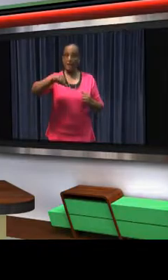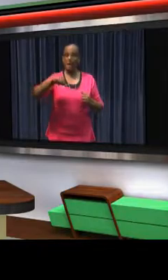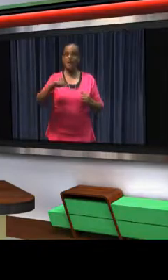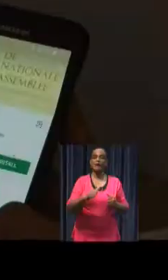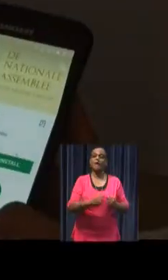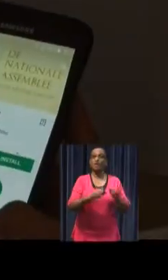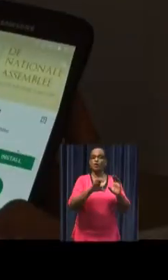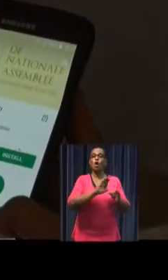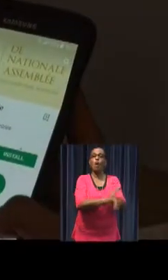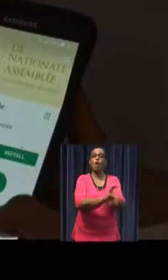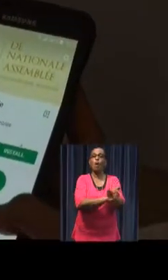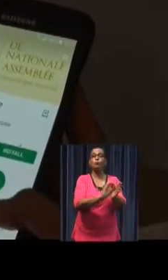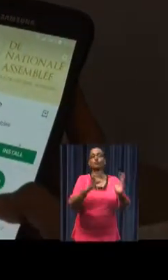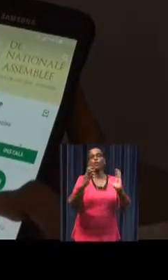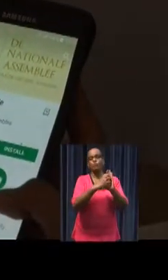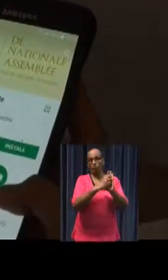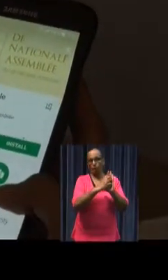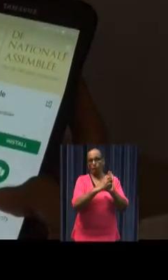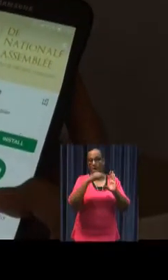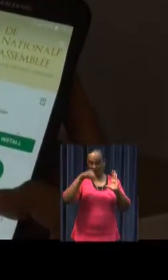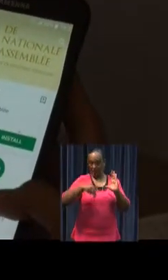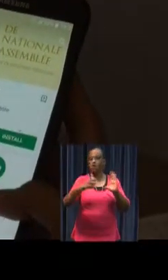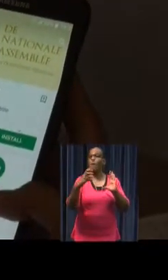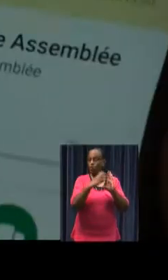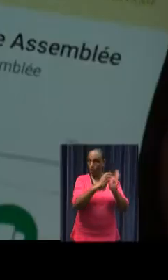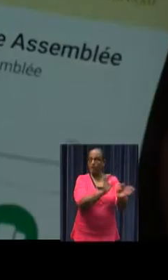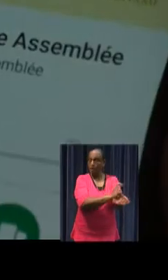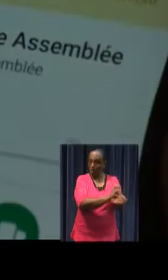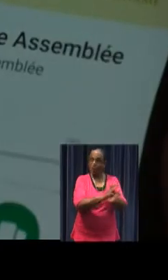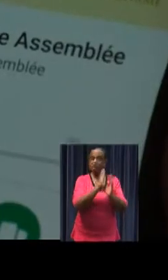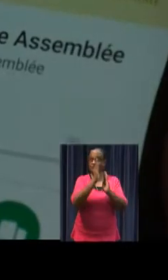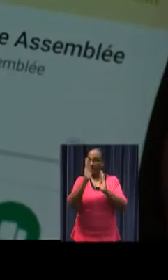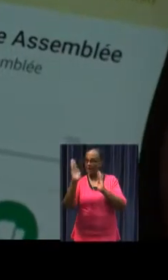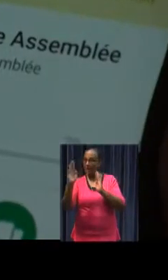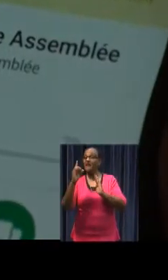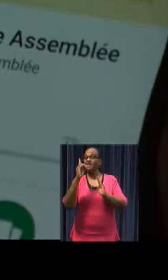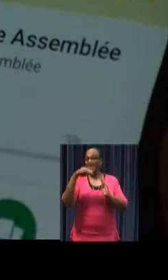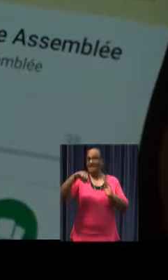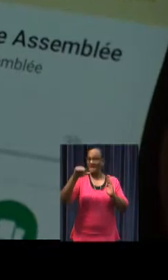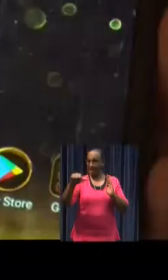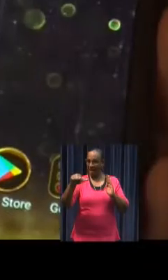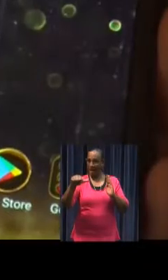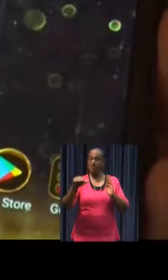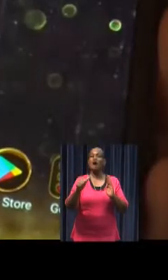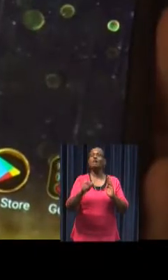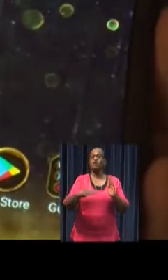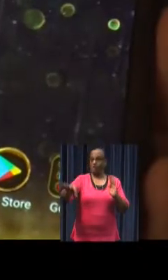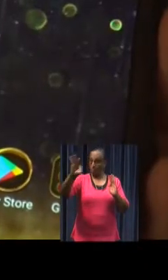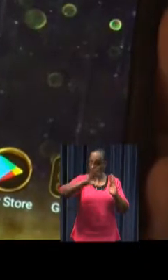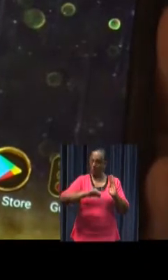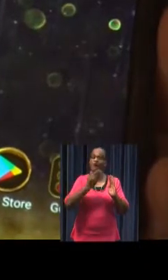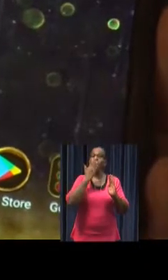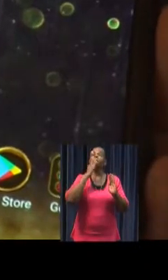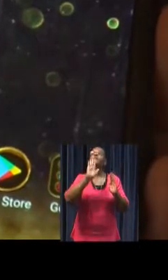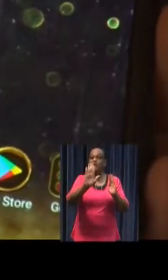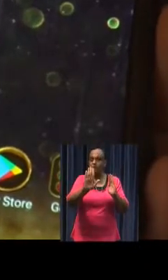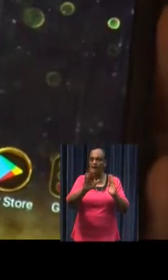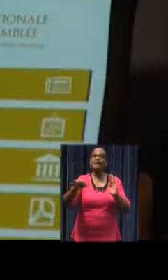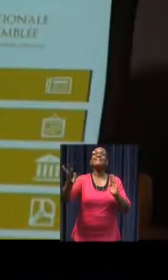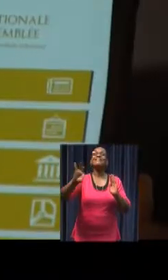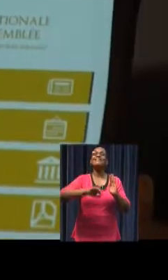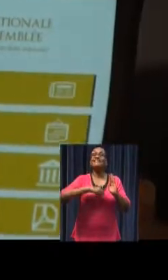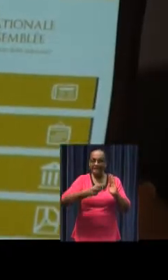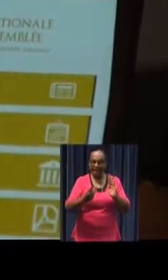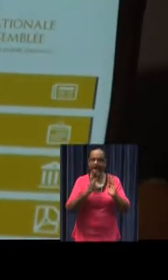yesterday the National Assembly launched a DNA application this application is linked to DNA databases